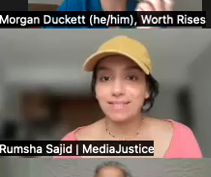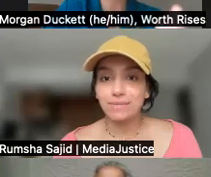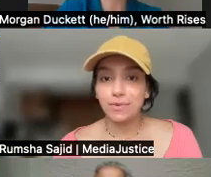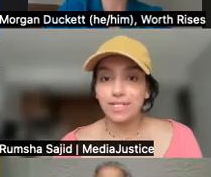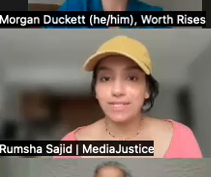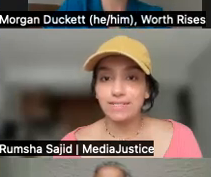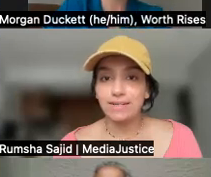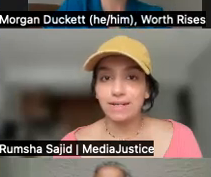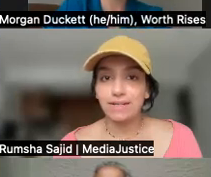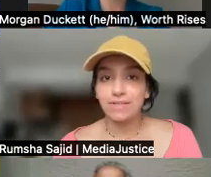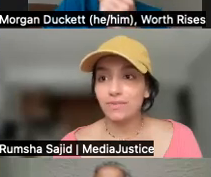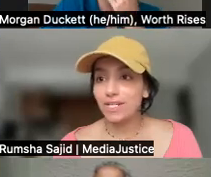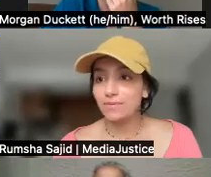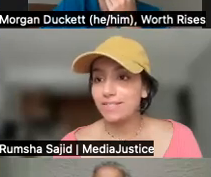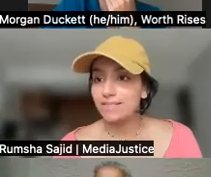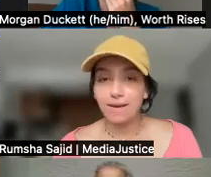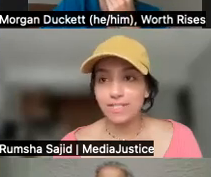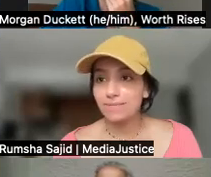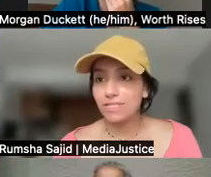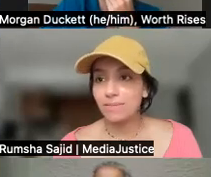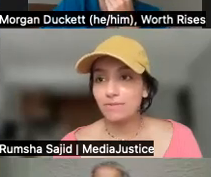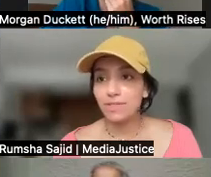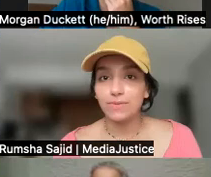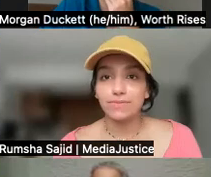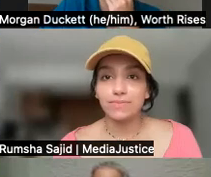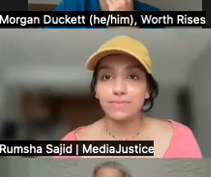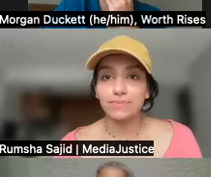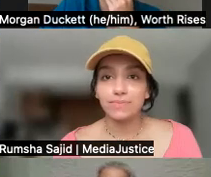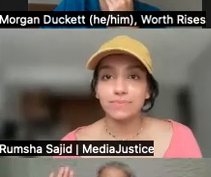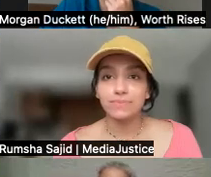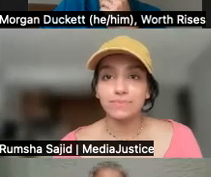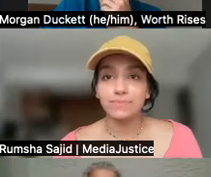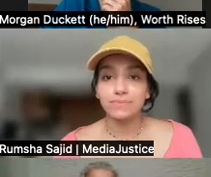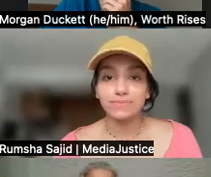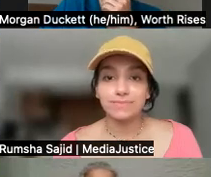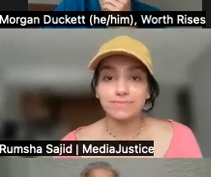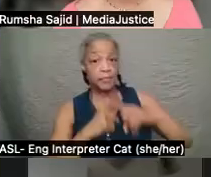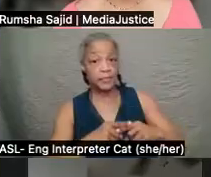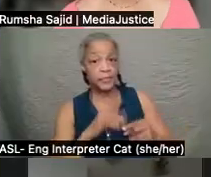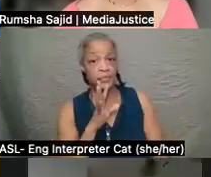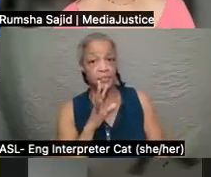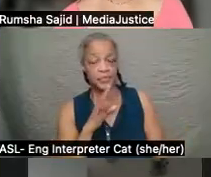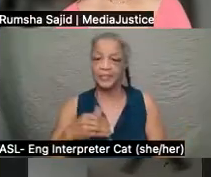And I see Morgan, you have your hand raised. Yeah, please come off mute. Yeah, thank you.